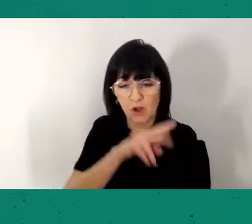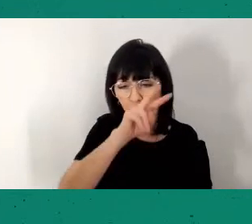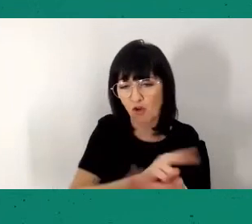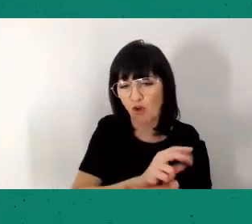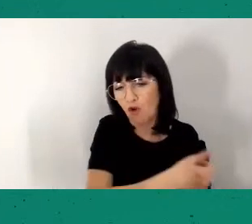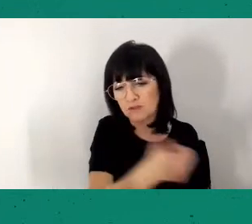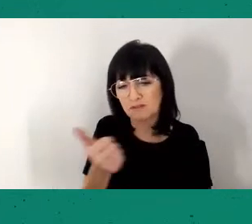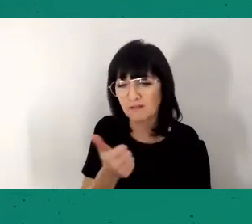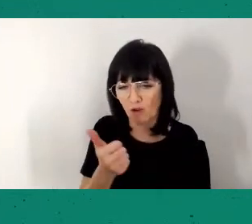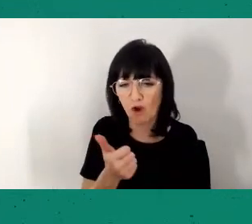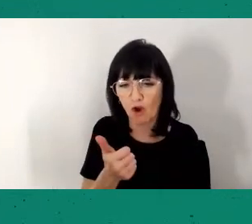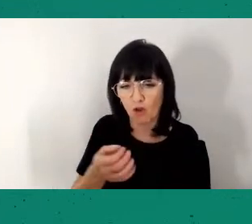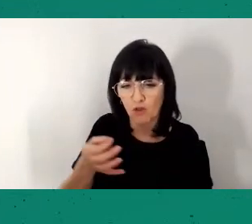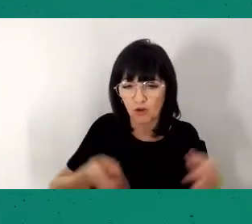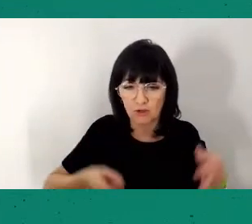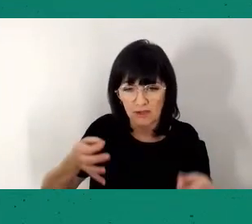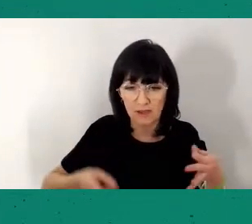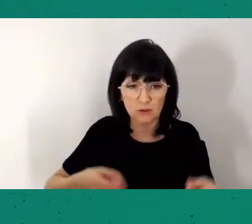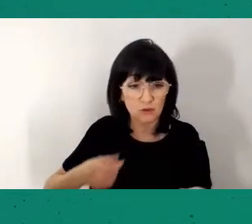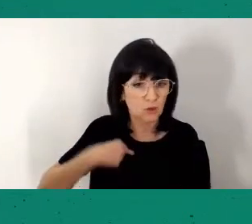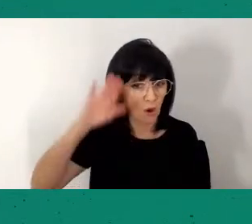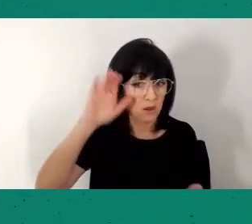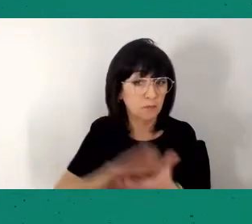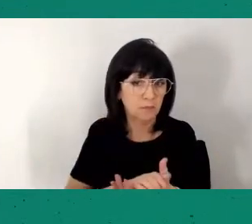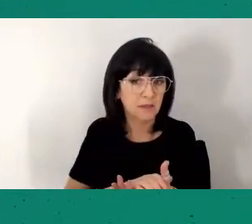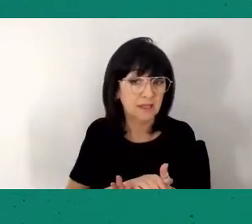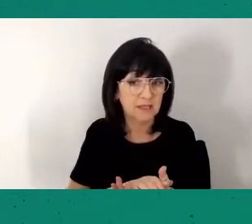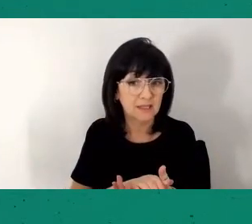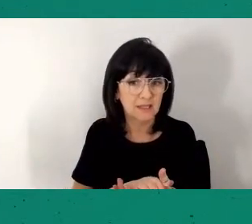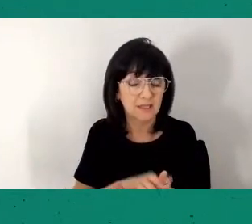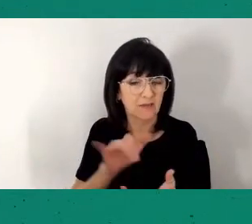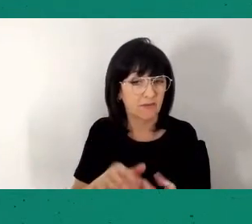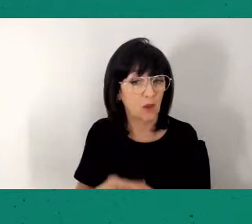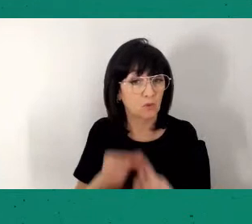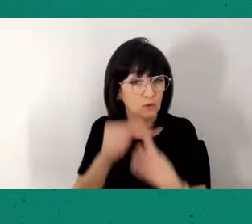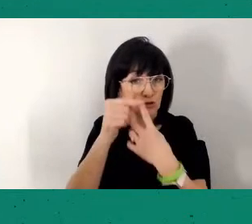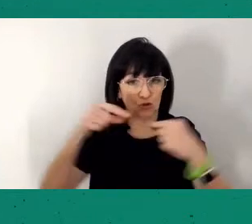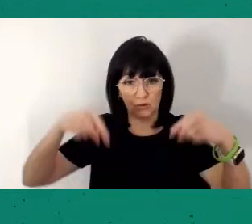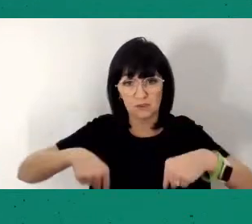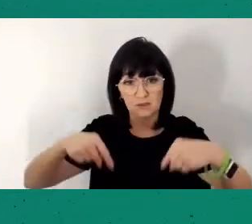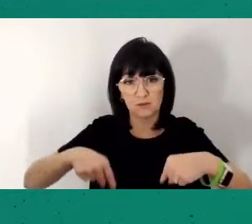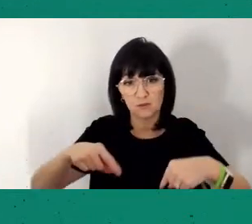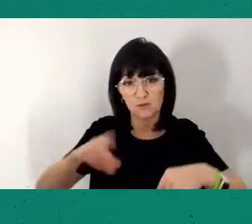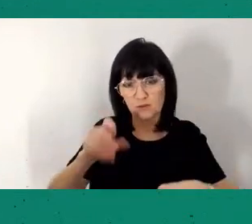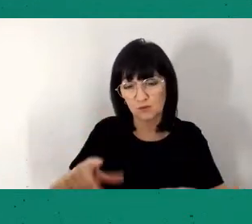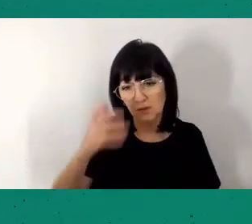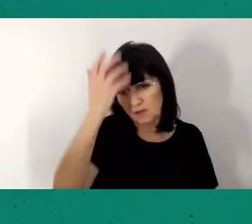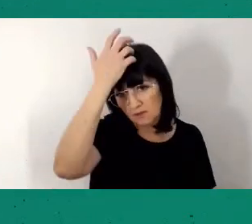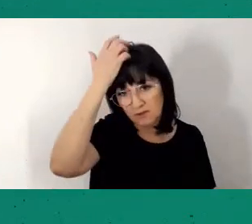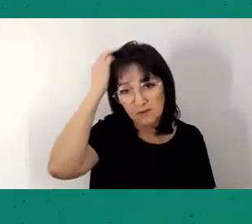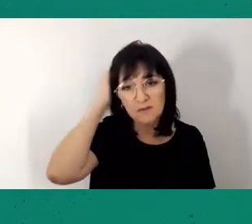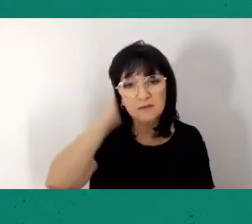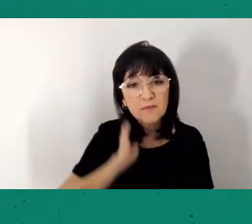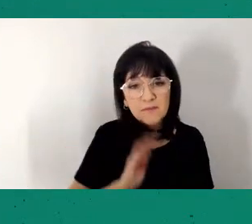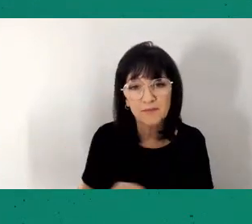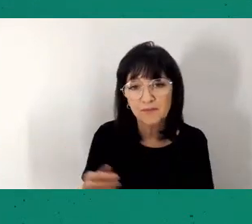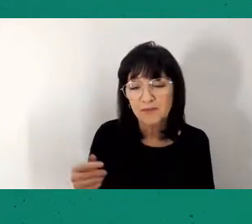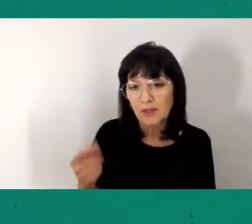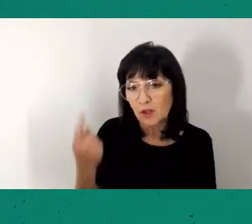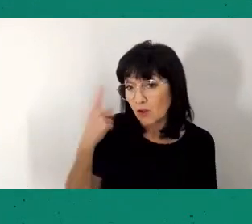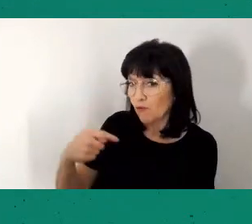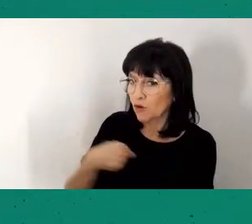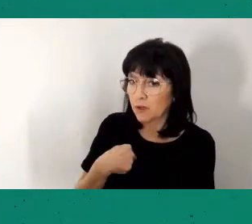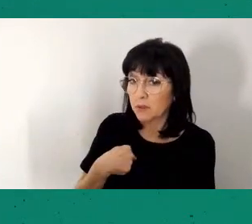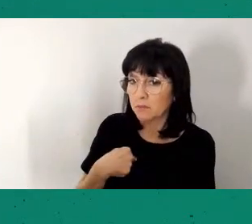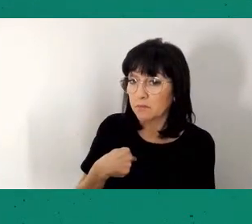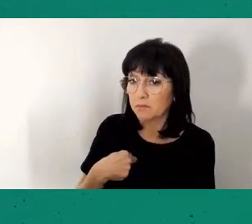I believe that was the unique case. Well, for me, I want to piggyback on it because I had made